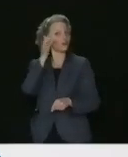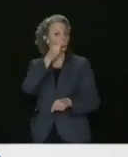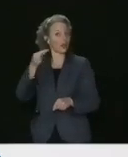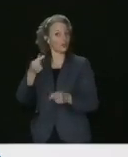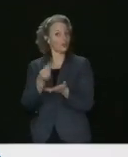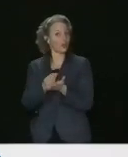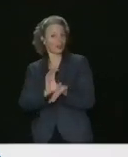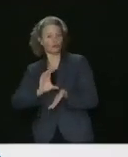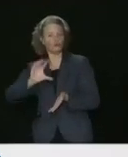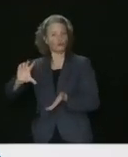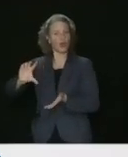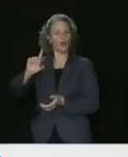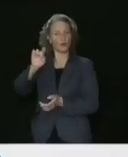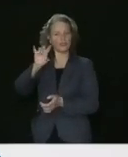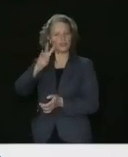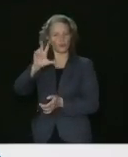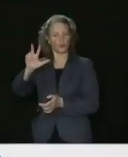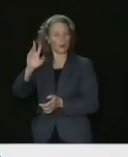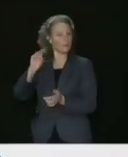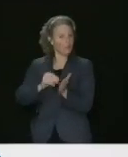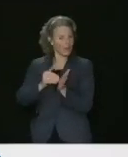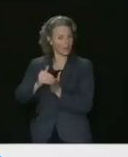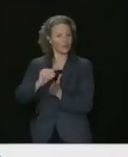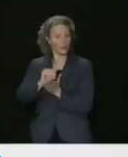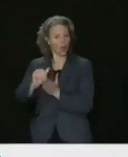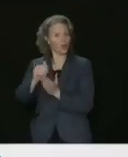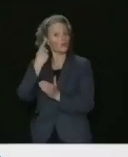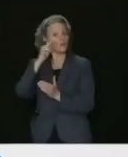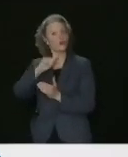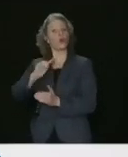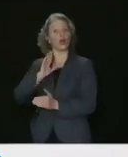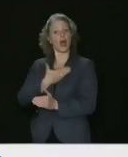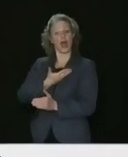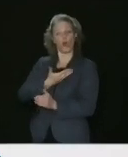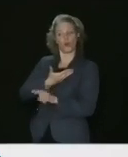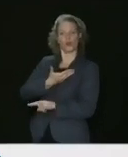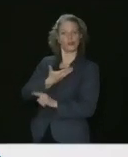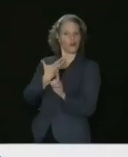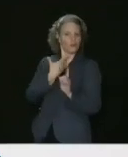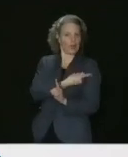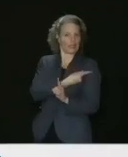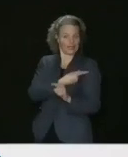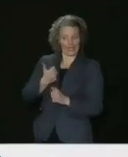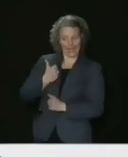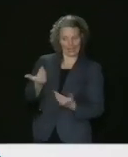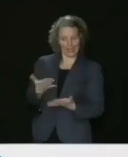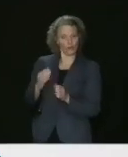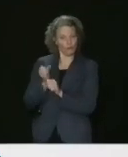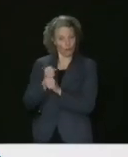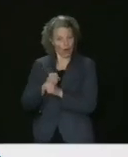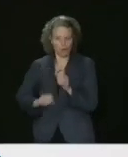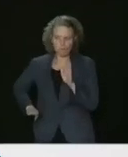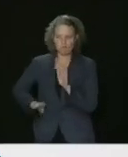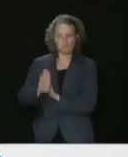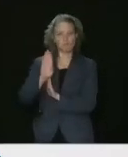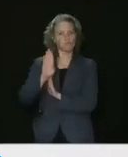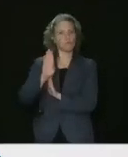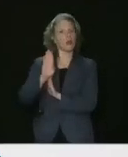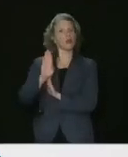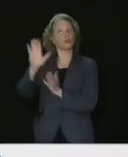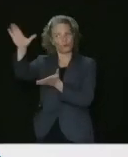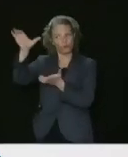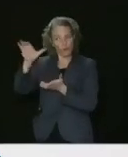invested $173 million to accelerate Medicago's vaccine development, to secure